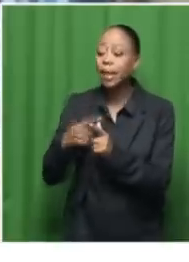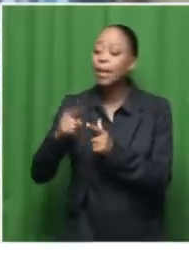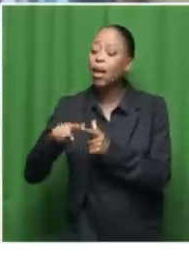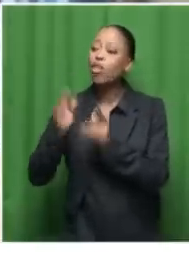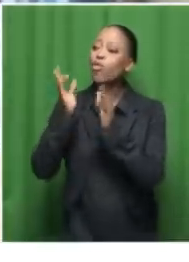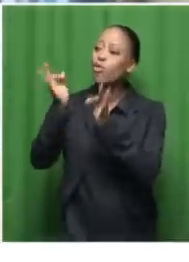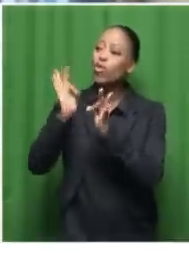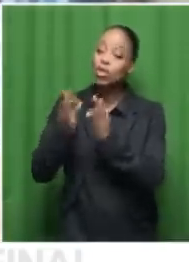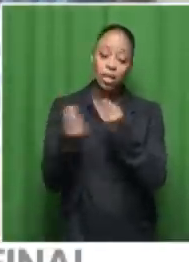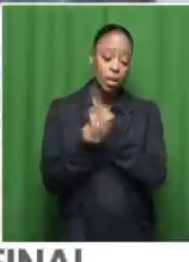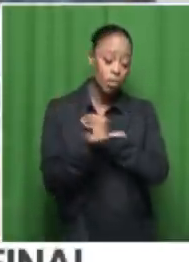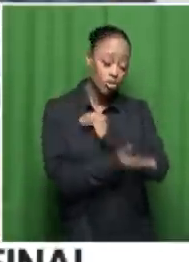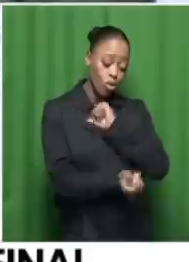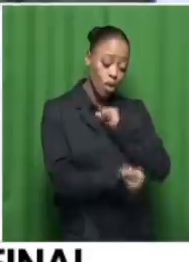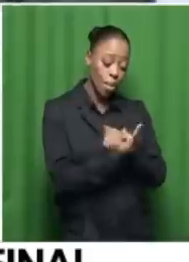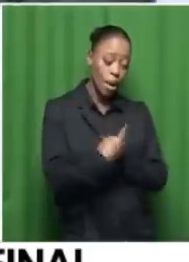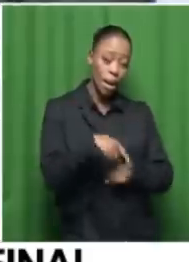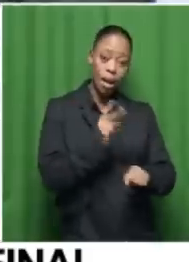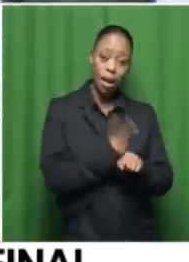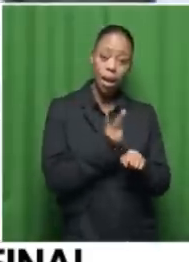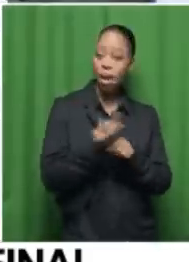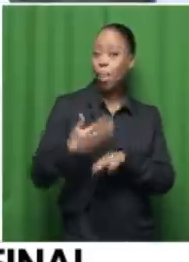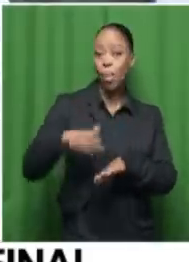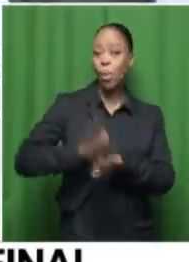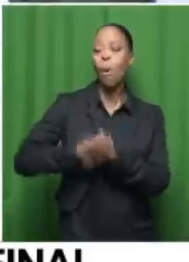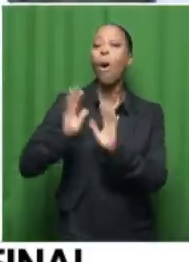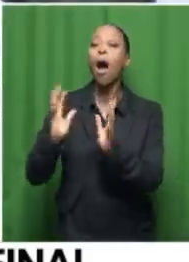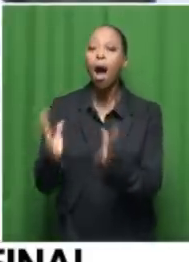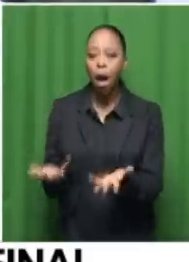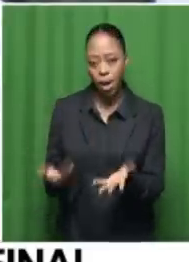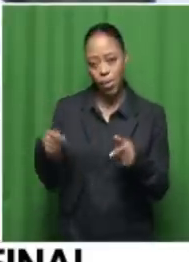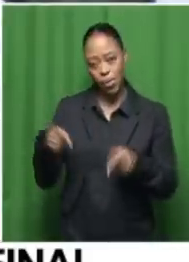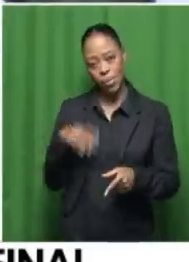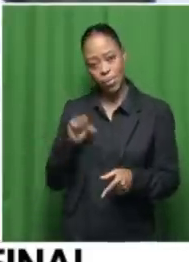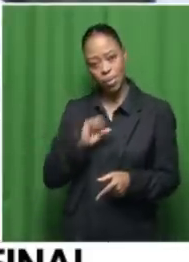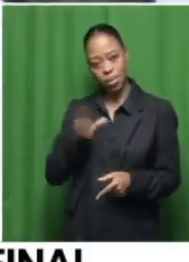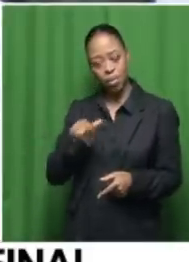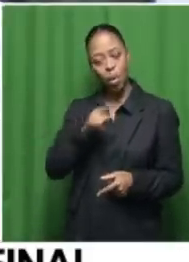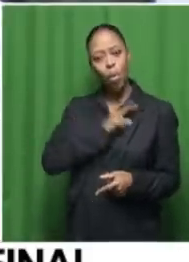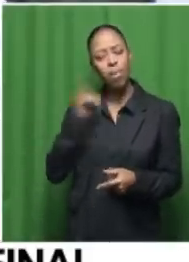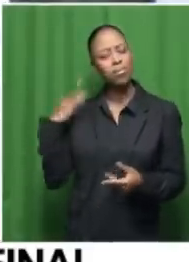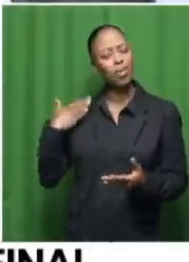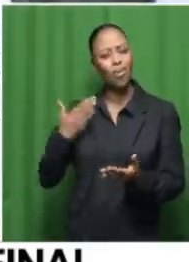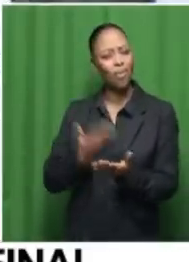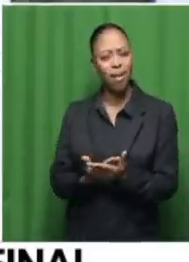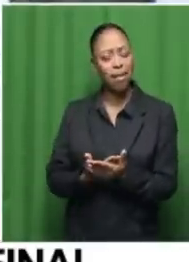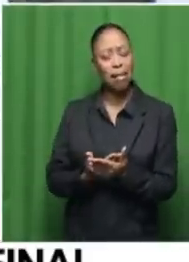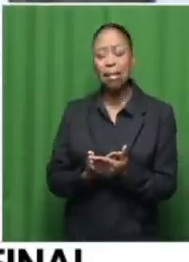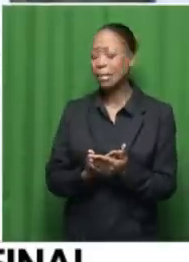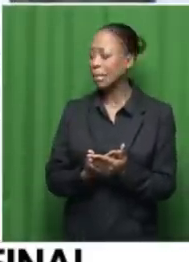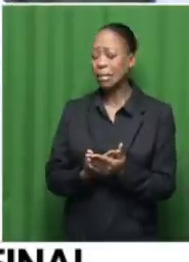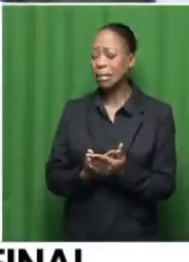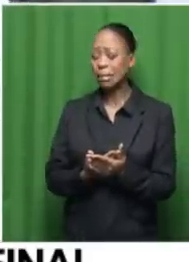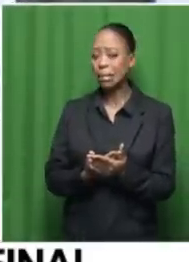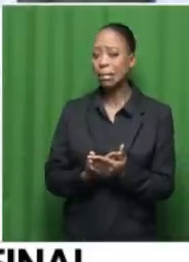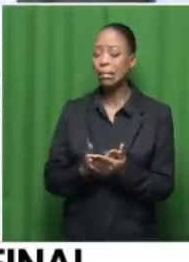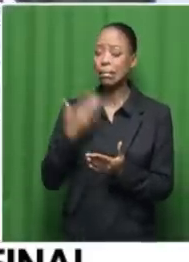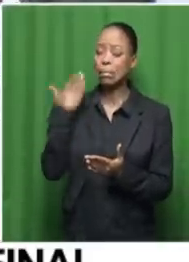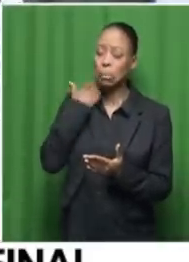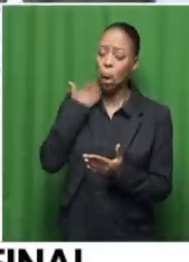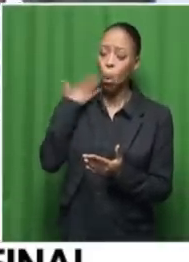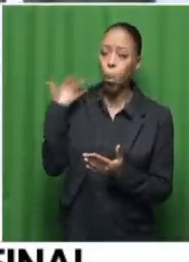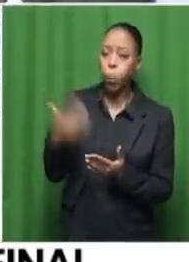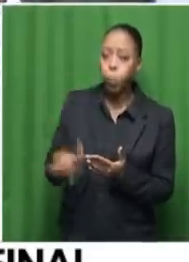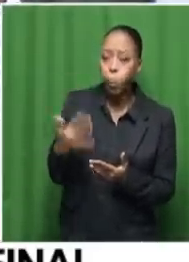prevent state capture from ever happening again in South Africa, because it has been very expensive and really